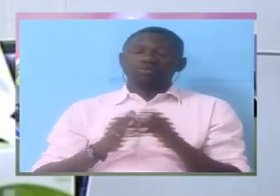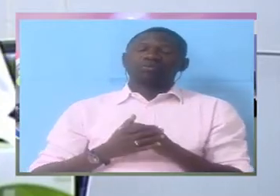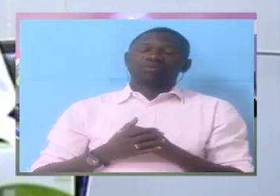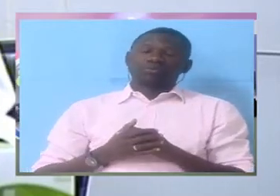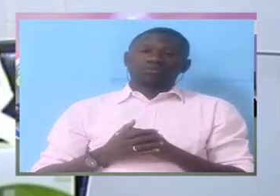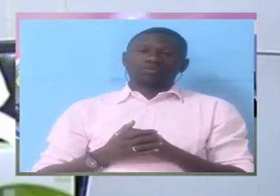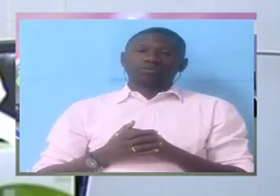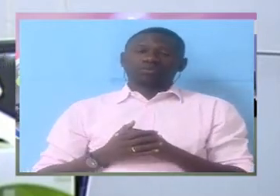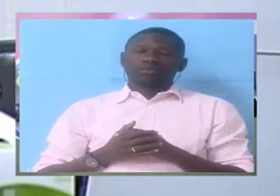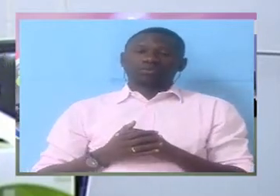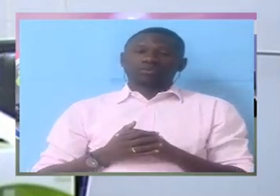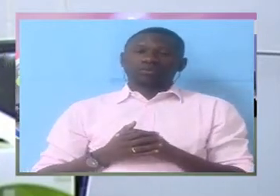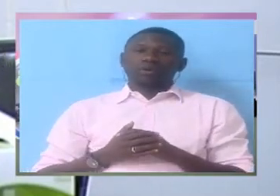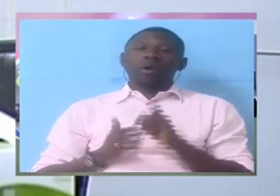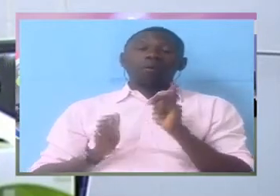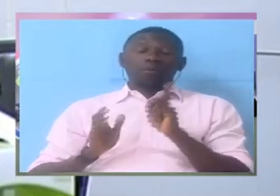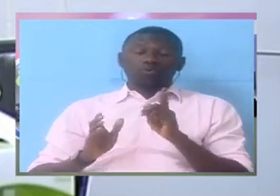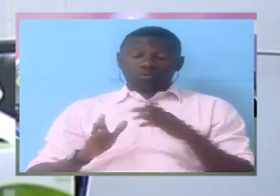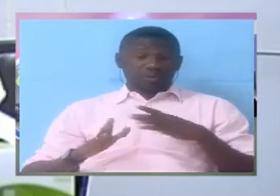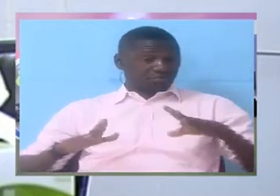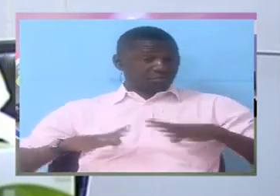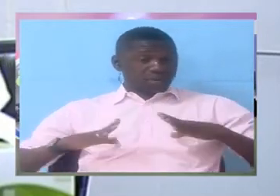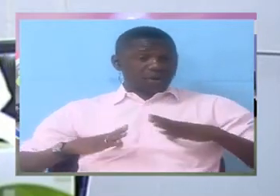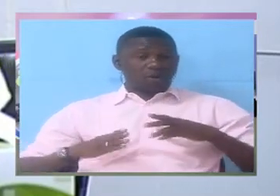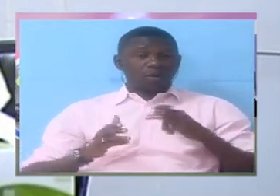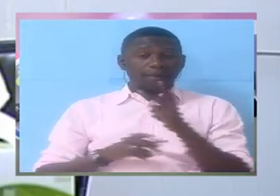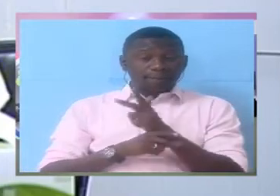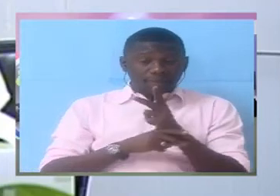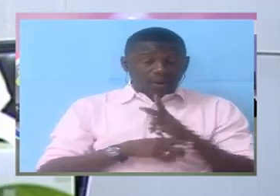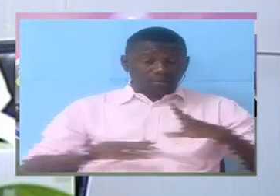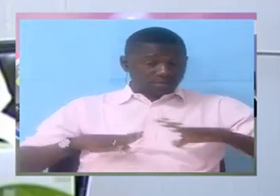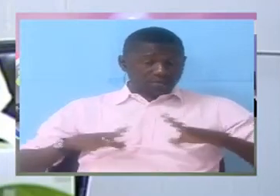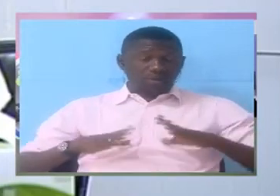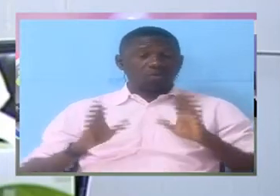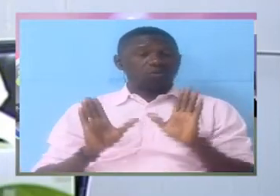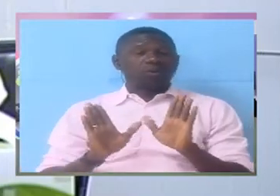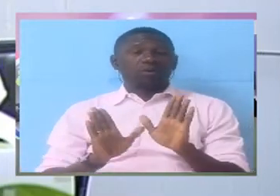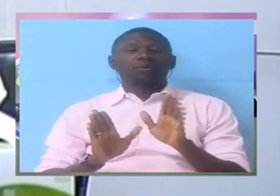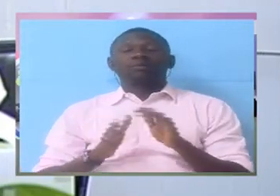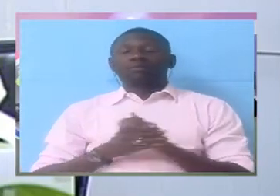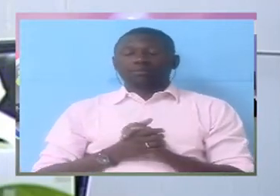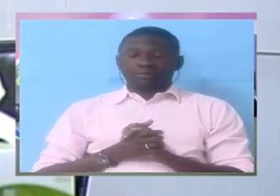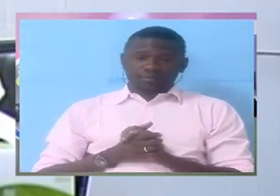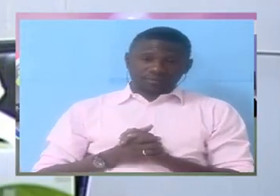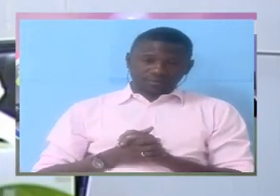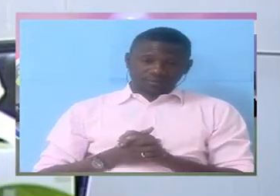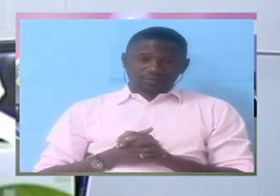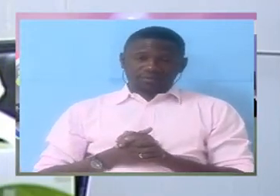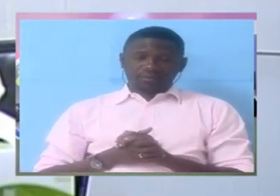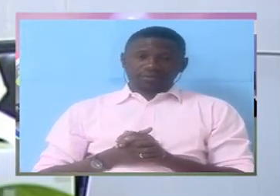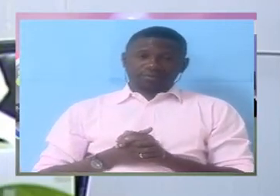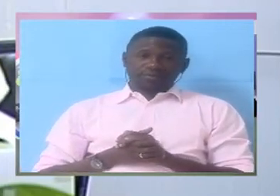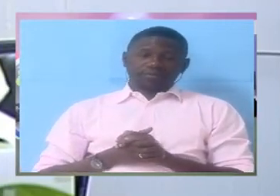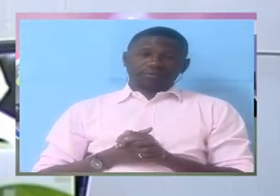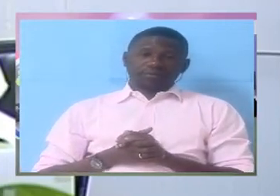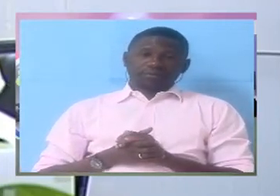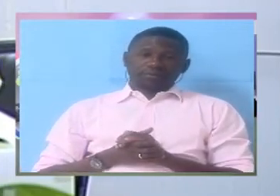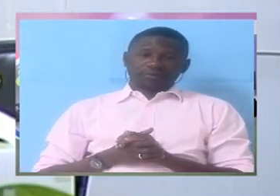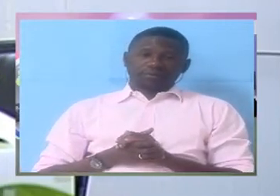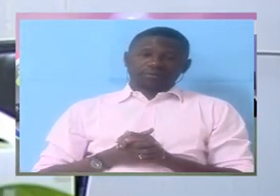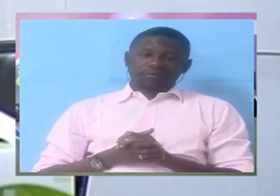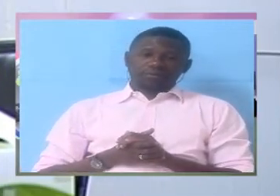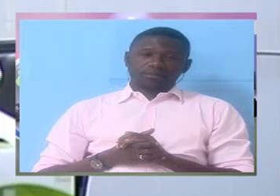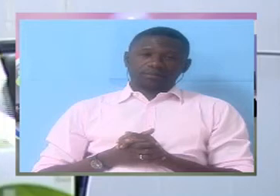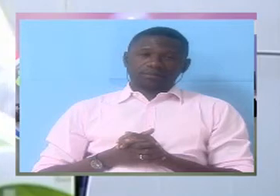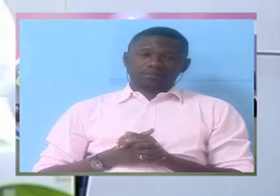still on the standby. Bare hanimbi mbetembo mento wolem mbe parerinne. So